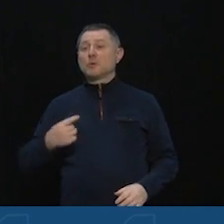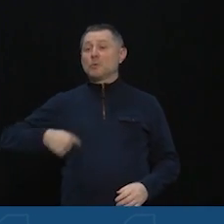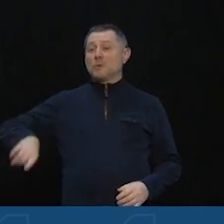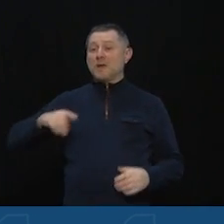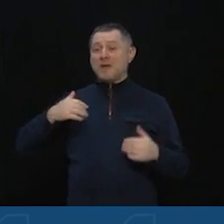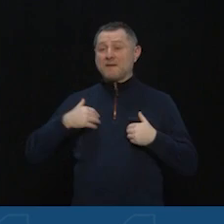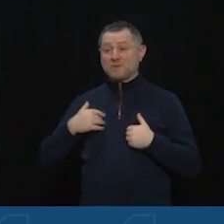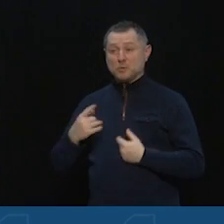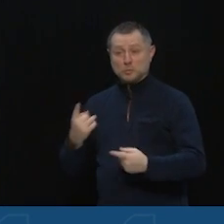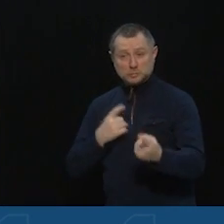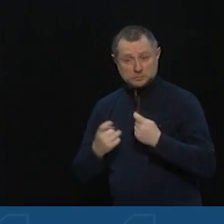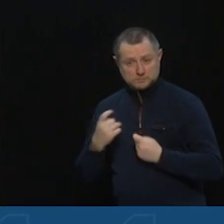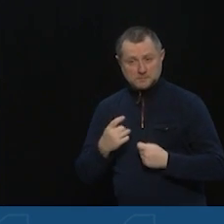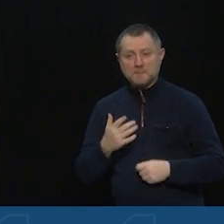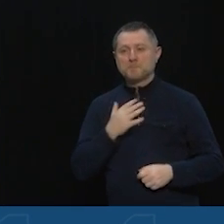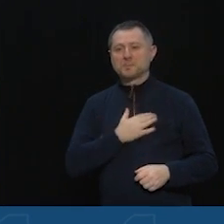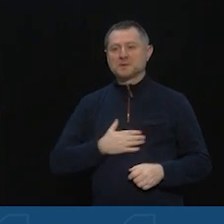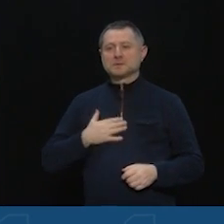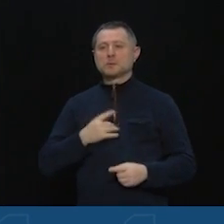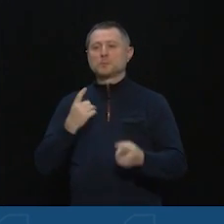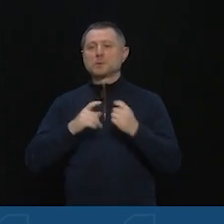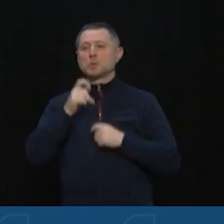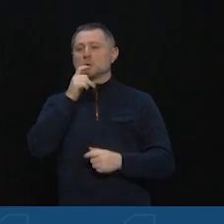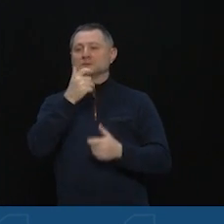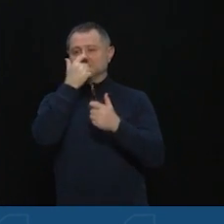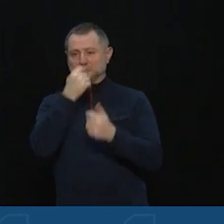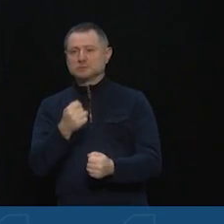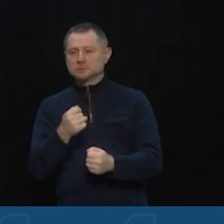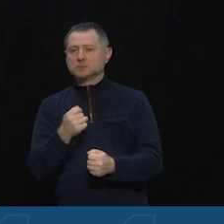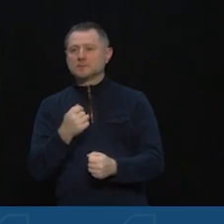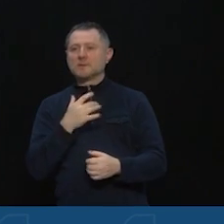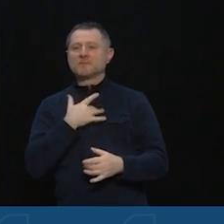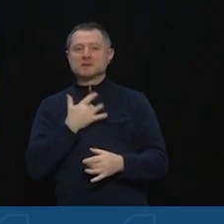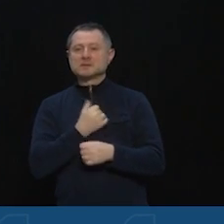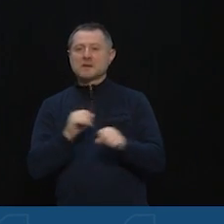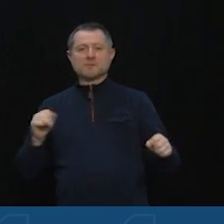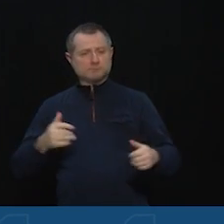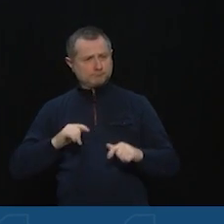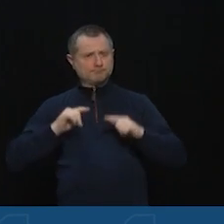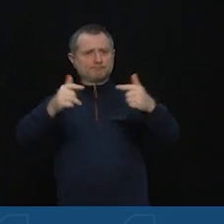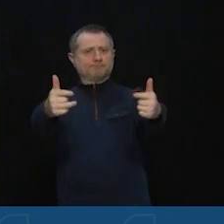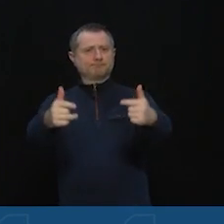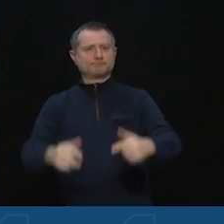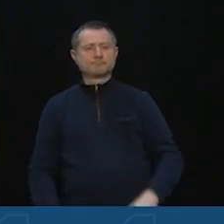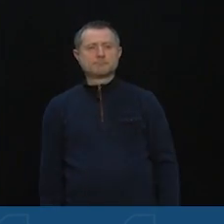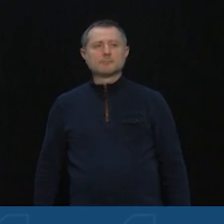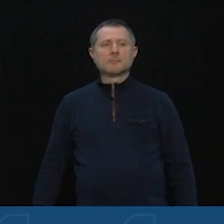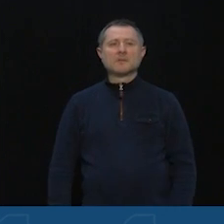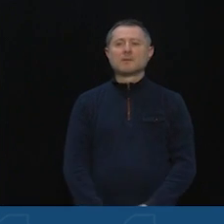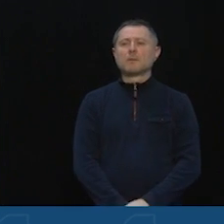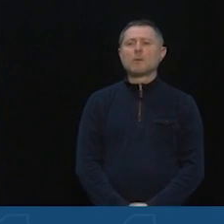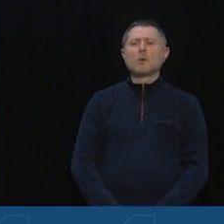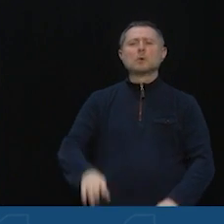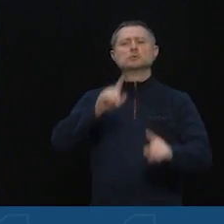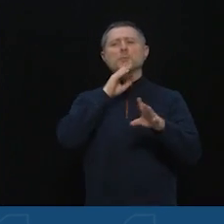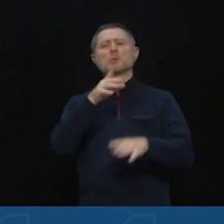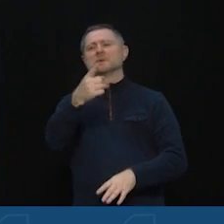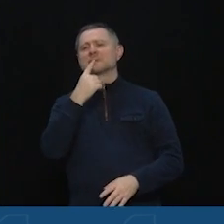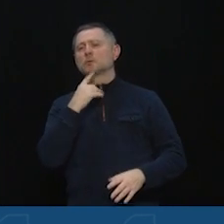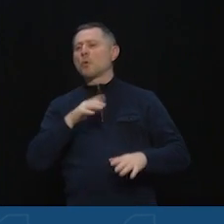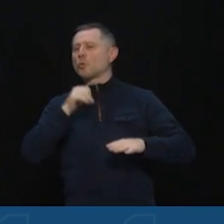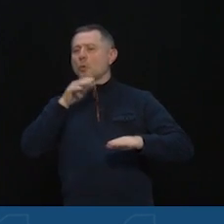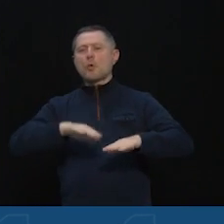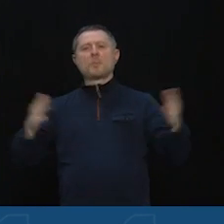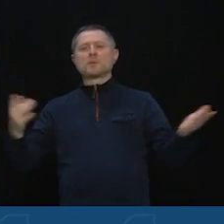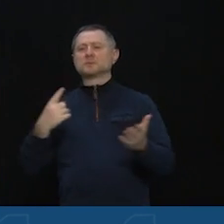public is actually very interested in on what's happening and how safe they feel. Yes? Governor, you say you're not negotiating the budget